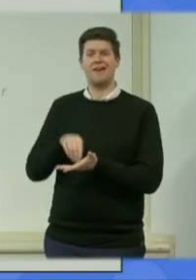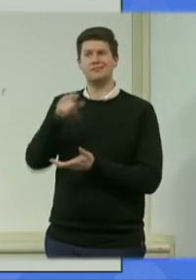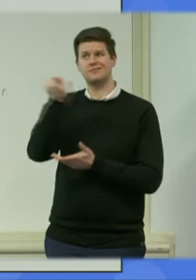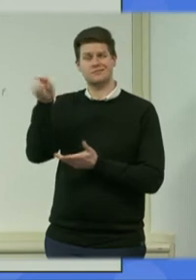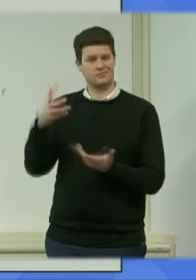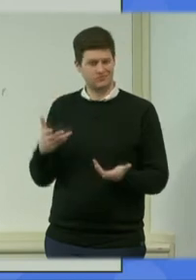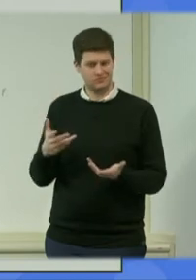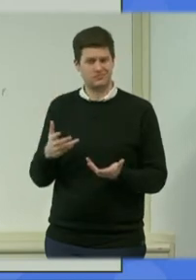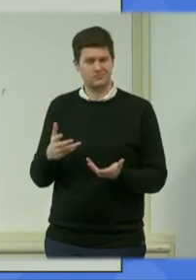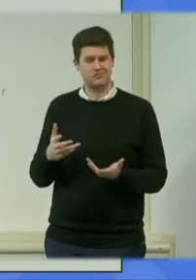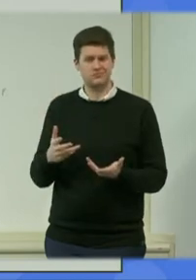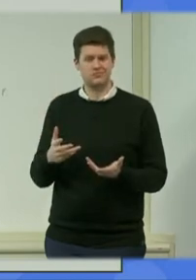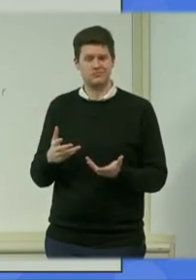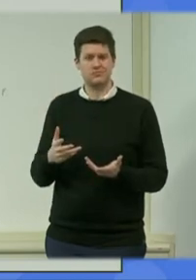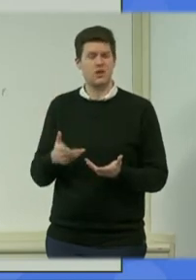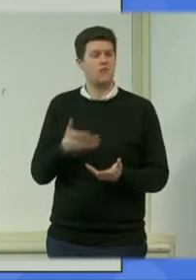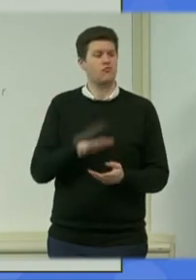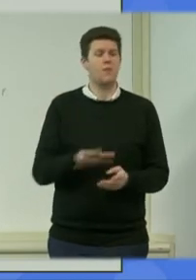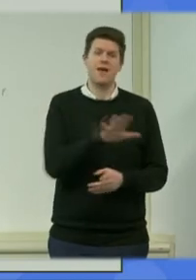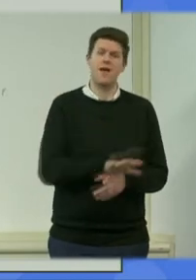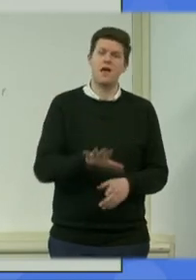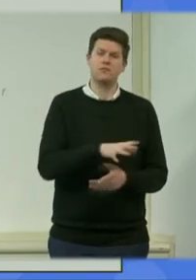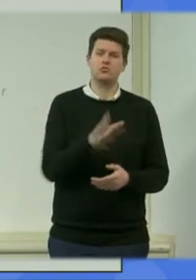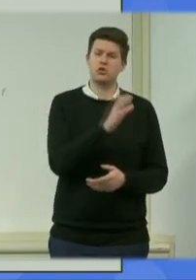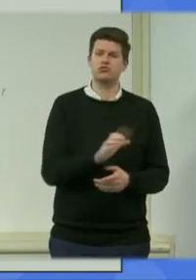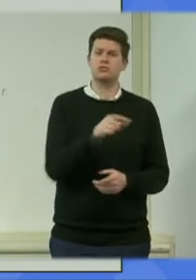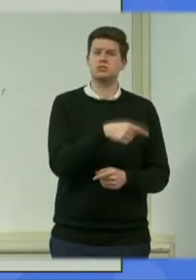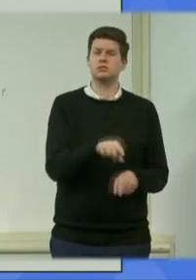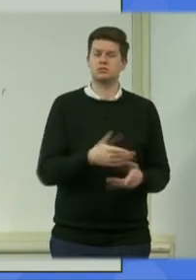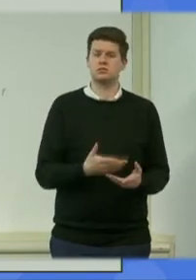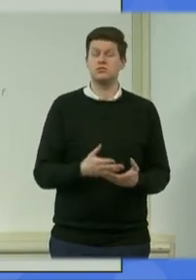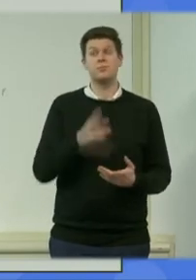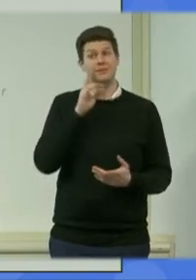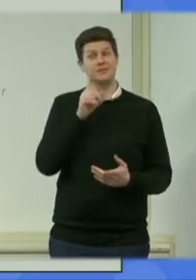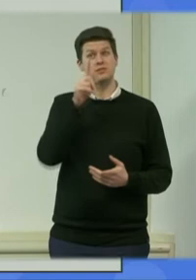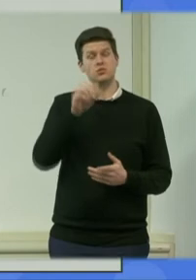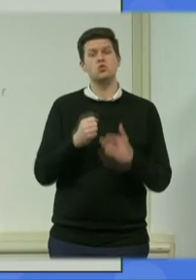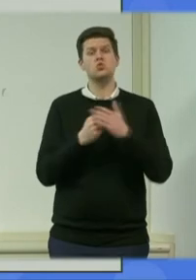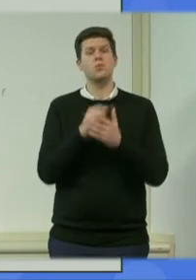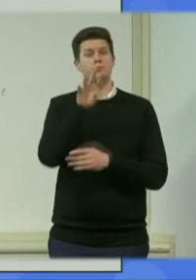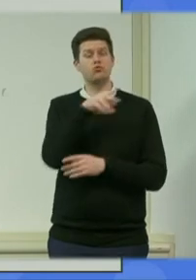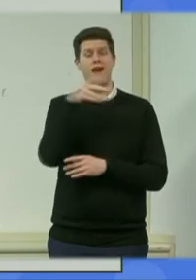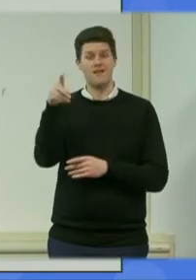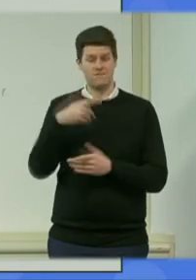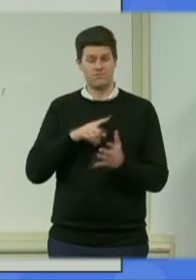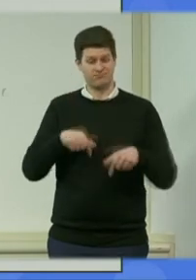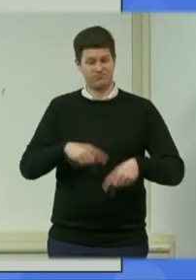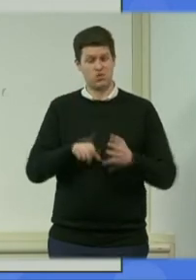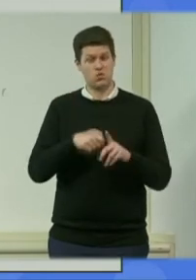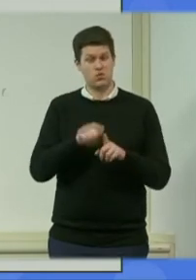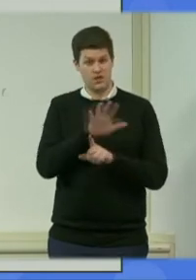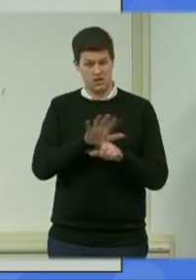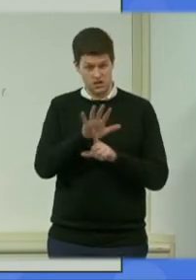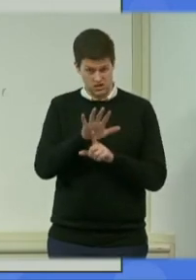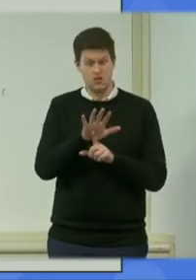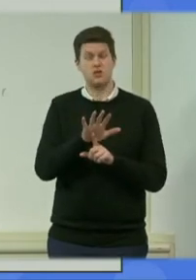and from average earners in these two countries. And you can see on the top graph, the difference between what we get in the UK and these